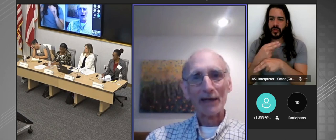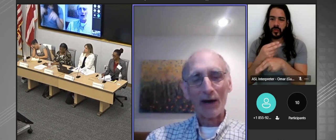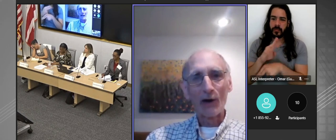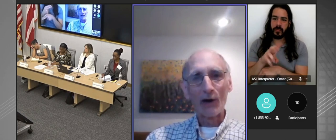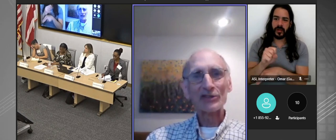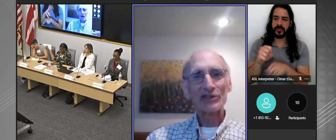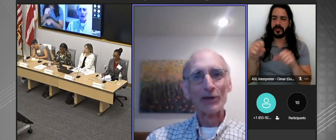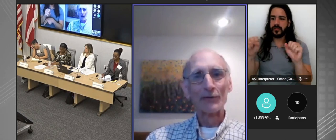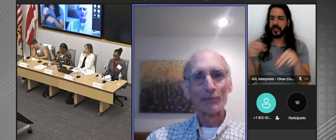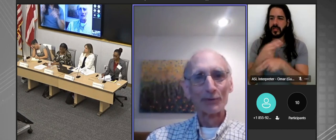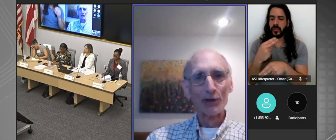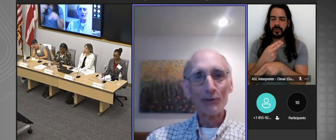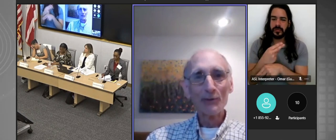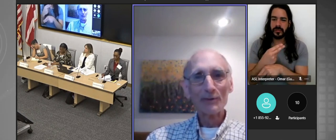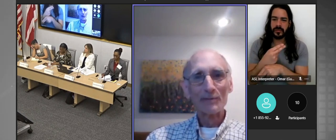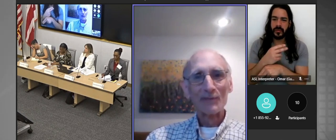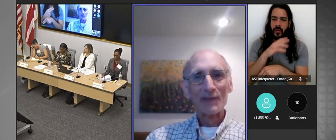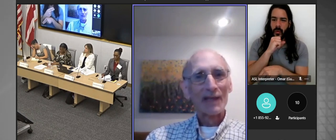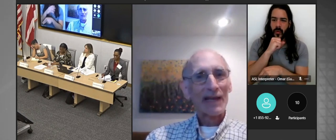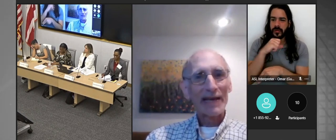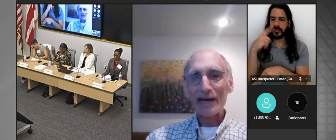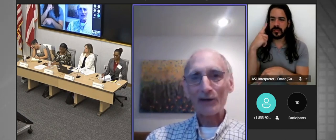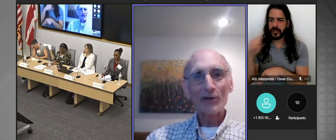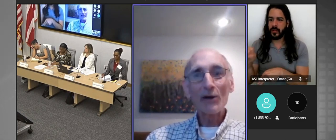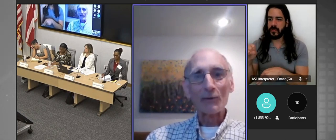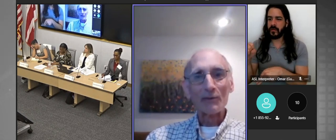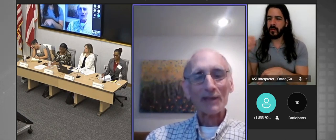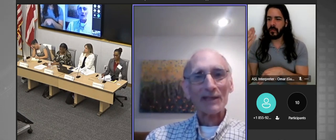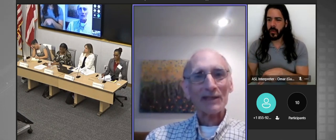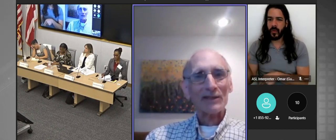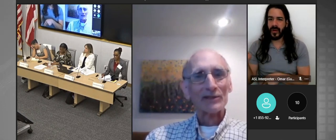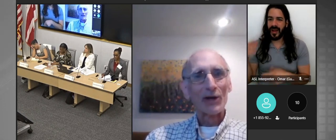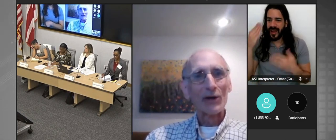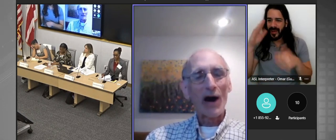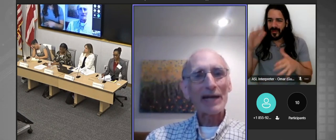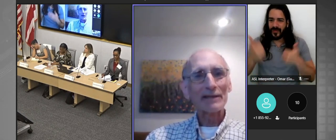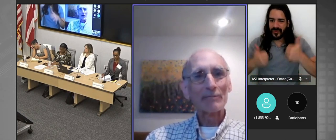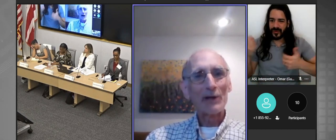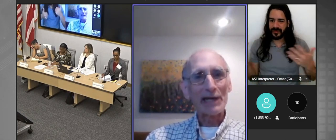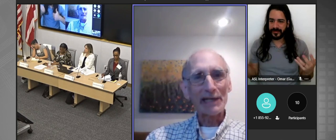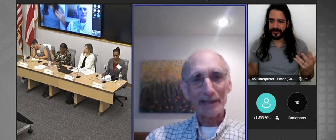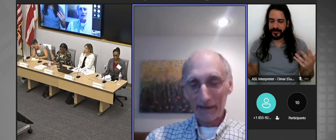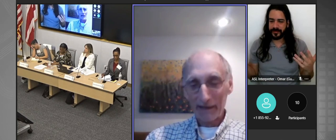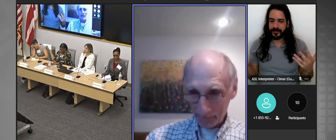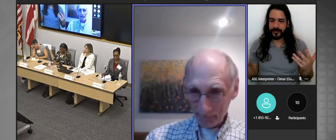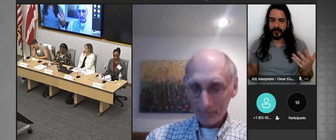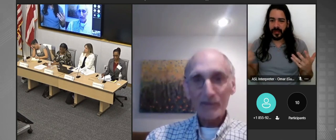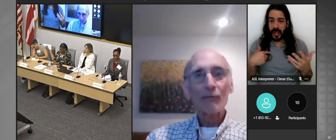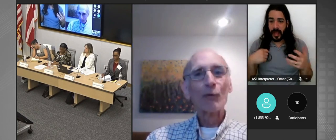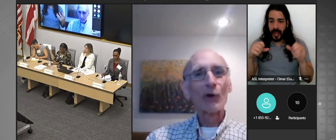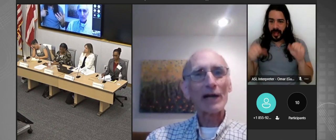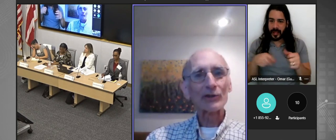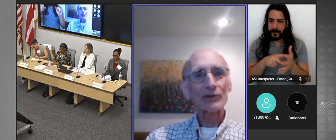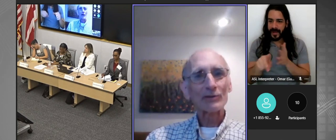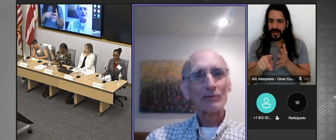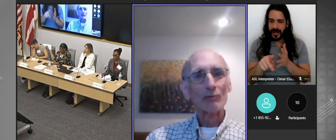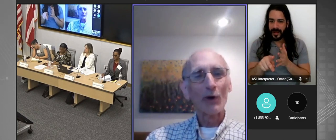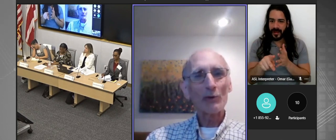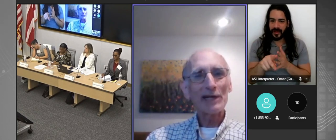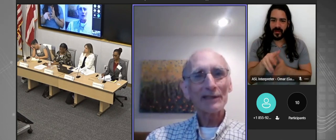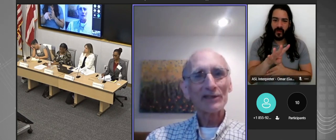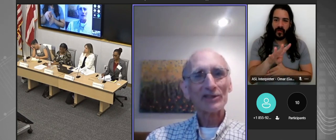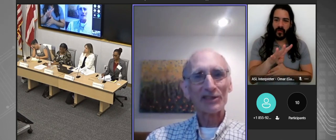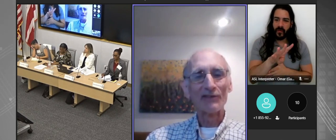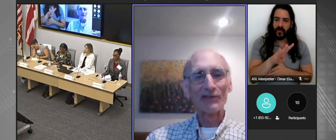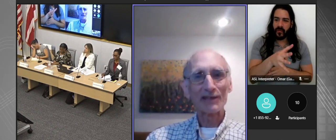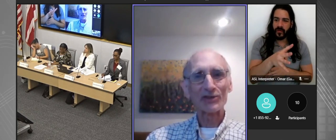bus. I can go by orange, silver, blue, and I don't know. So I